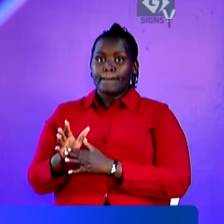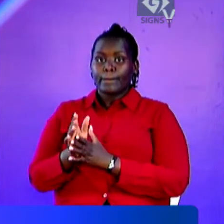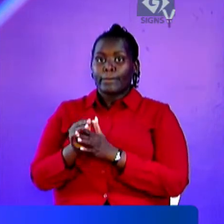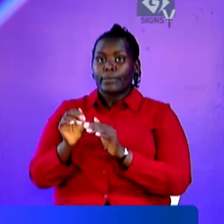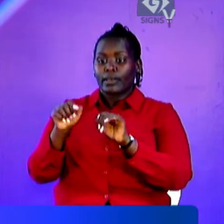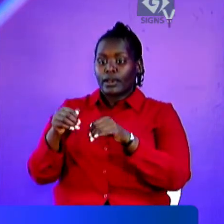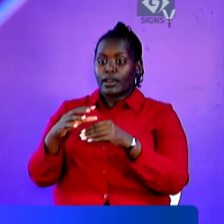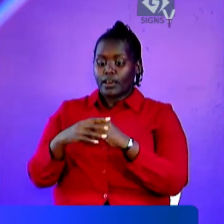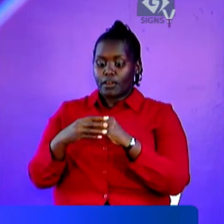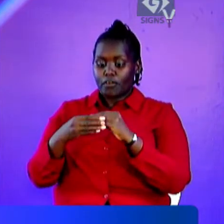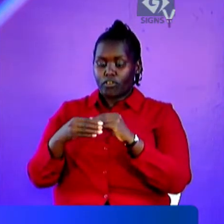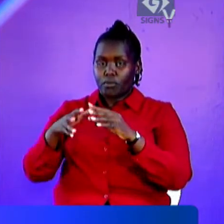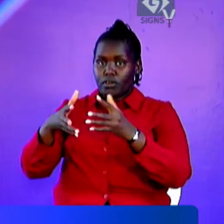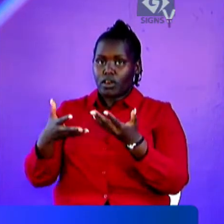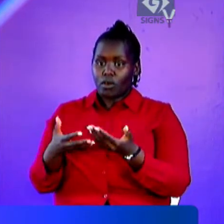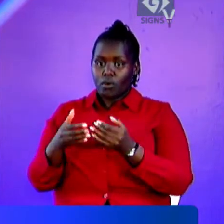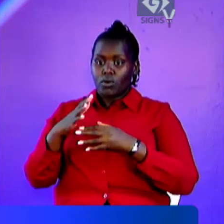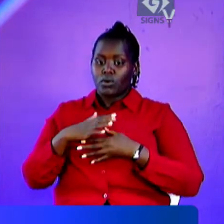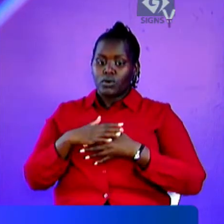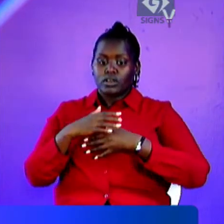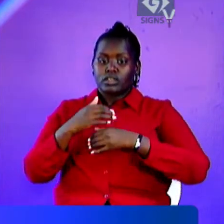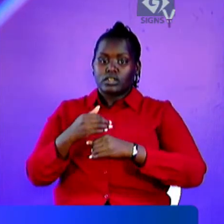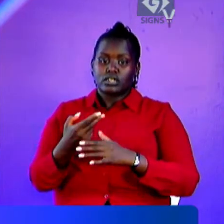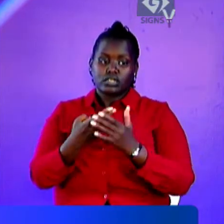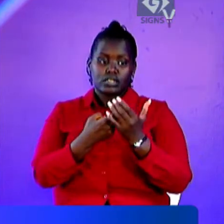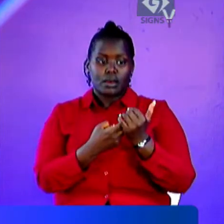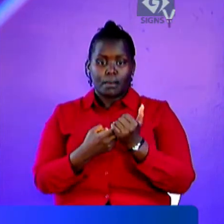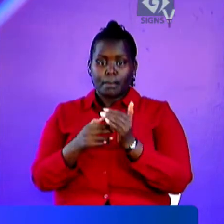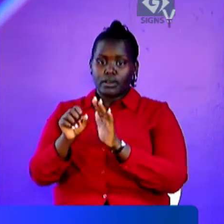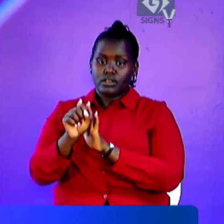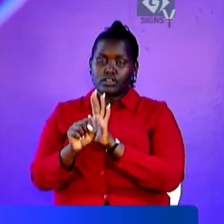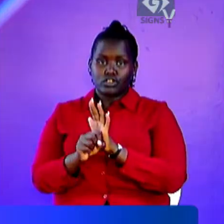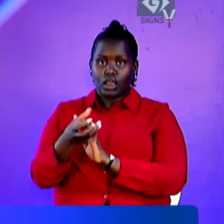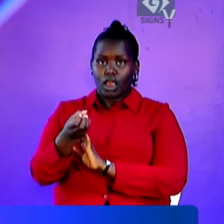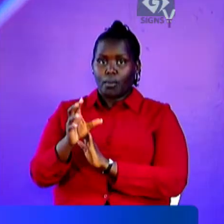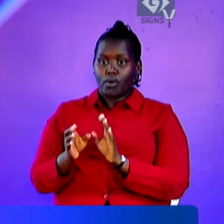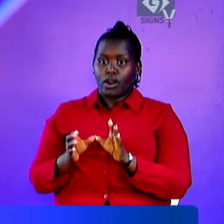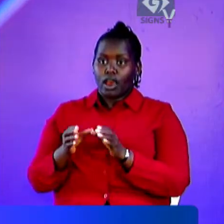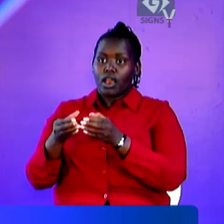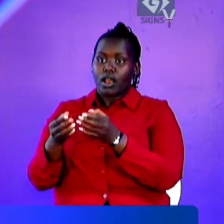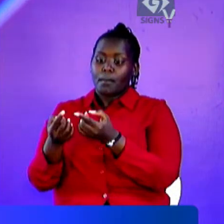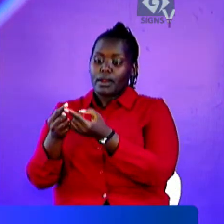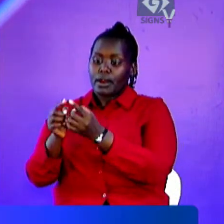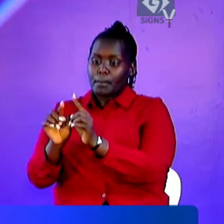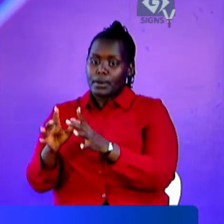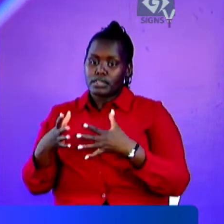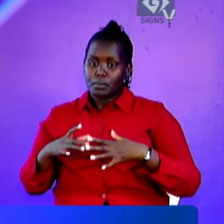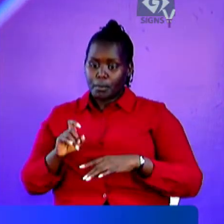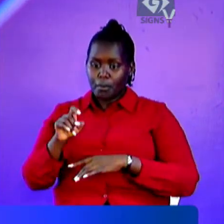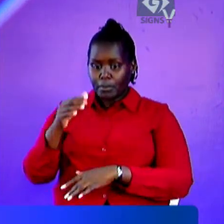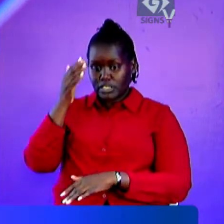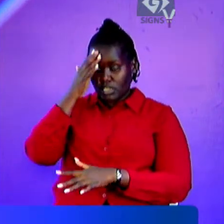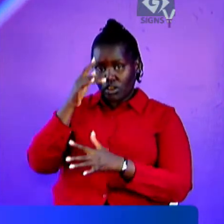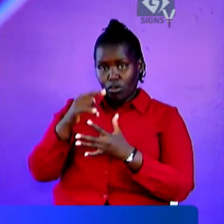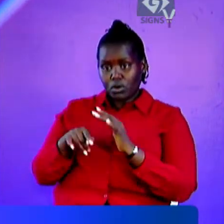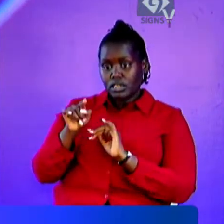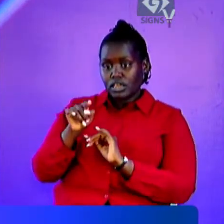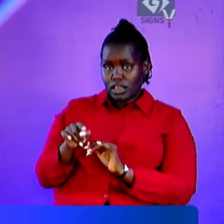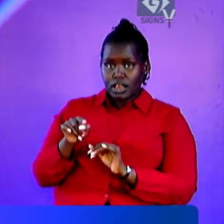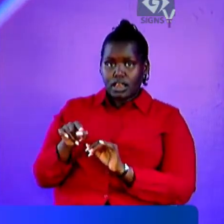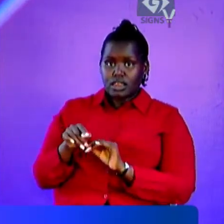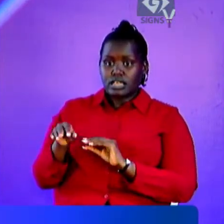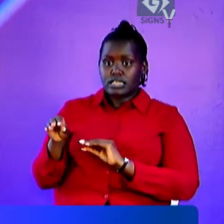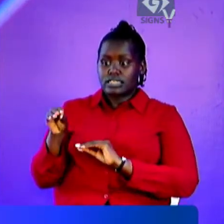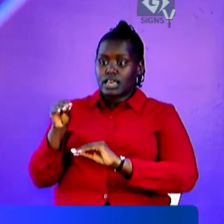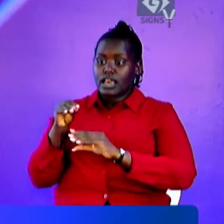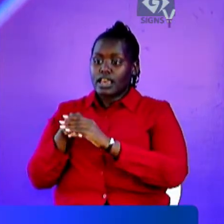be formed as either a trust, a partnership, or a company. But people must realize that this collective investment